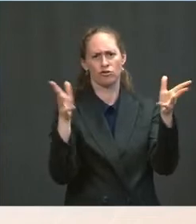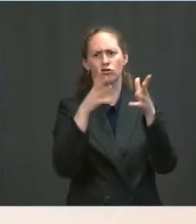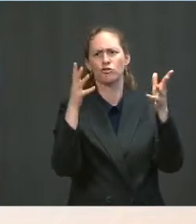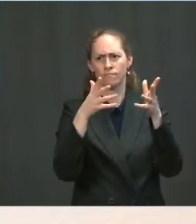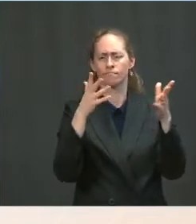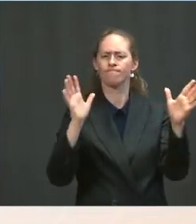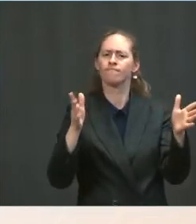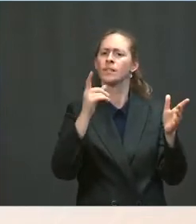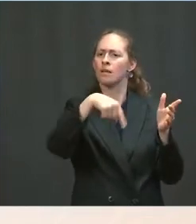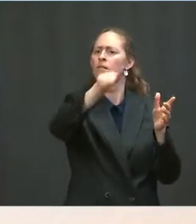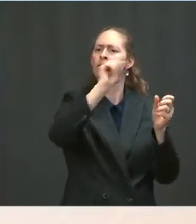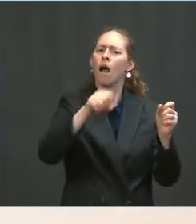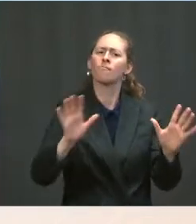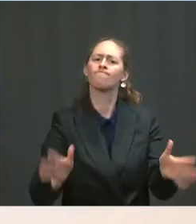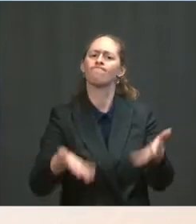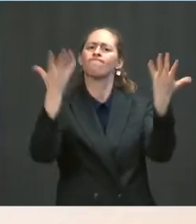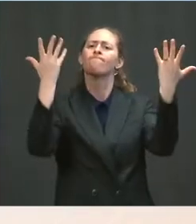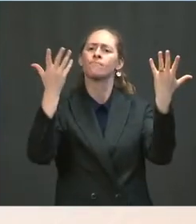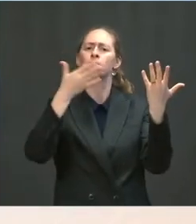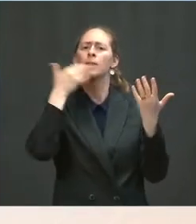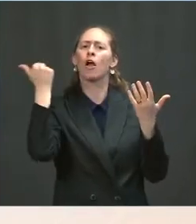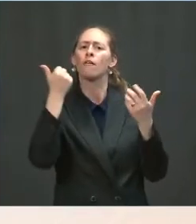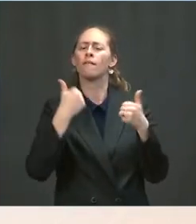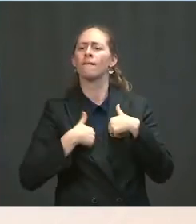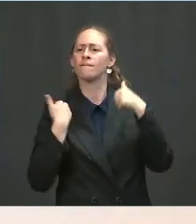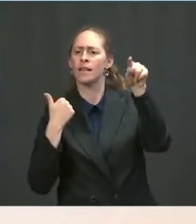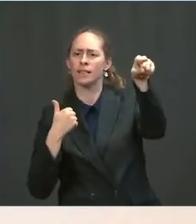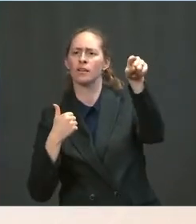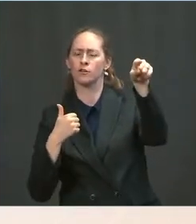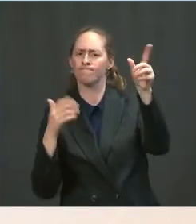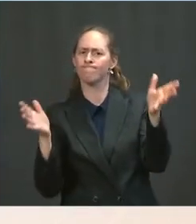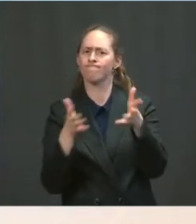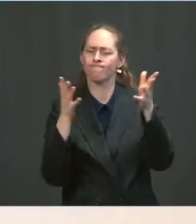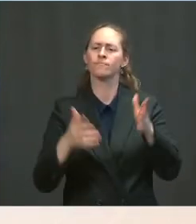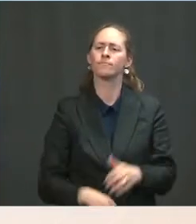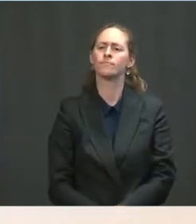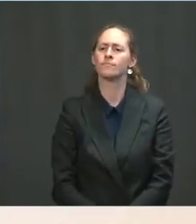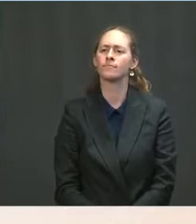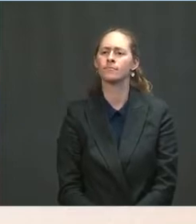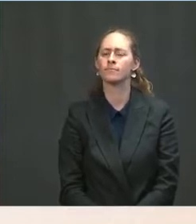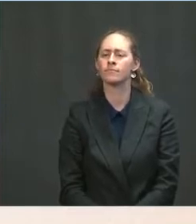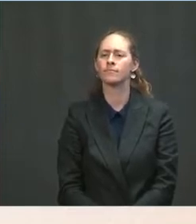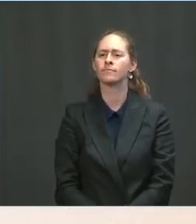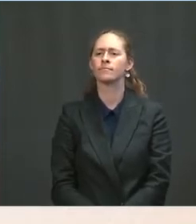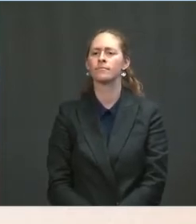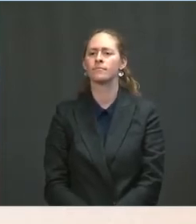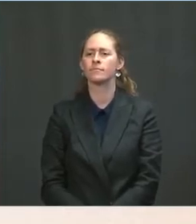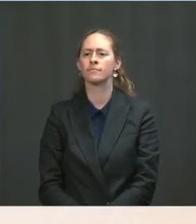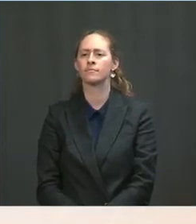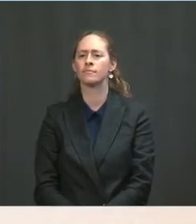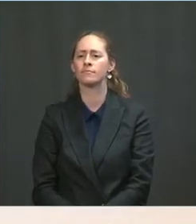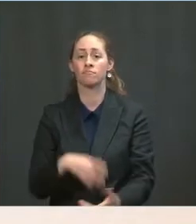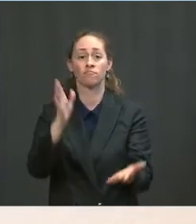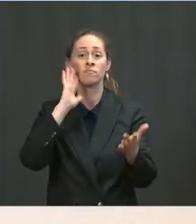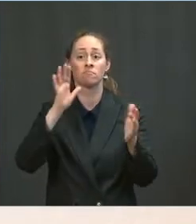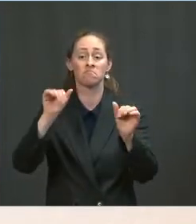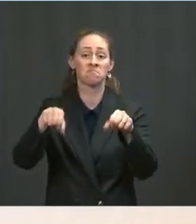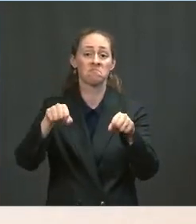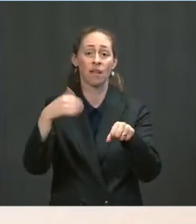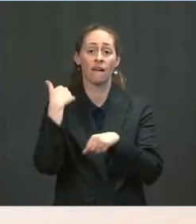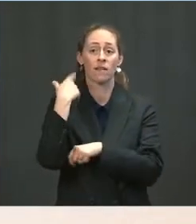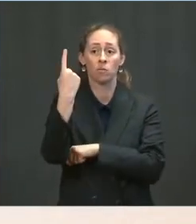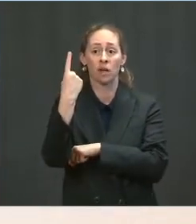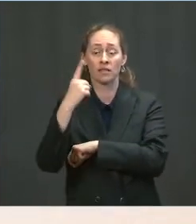July 22nd, the Treasury's Office of Foreign Assistant Control sanctioned one of the Cuban individuals and one